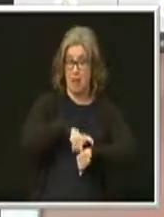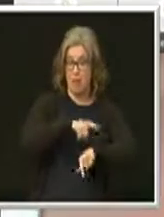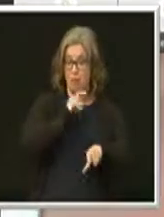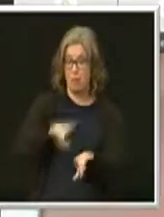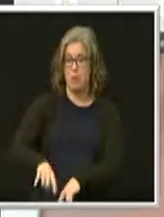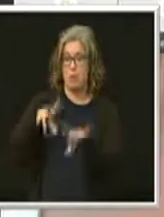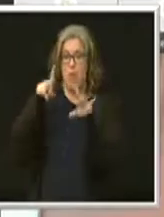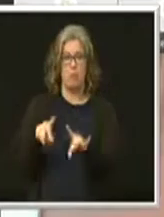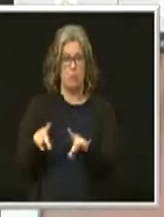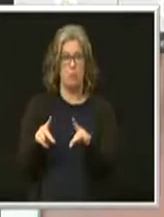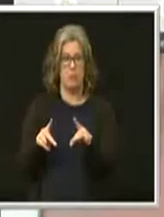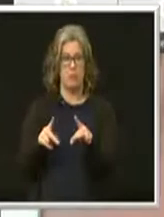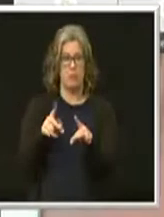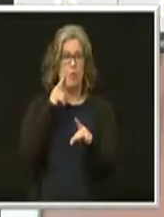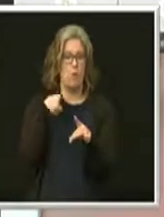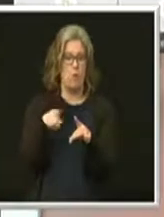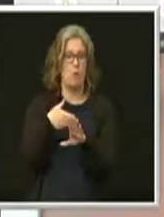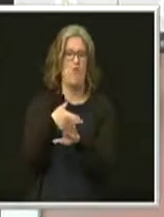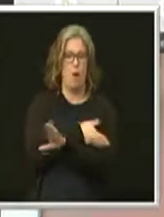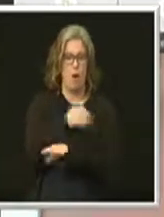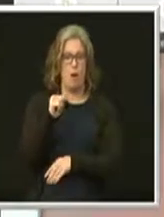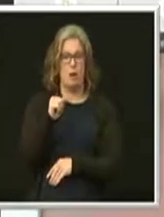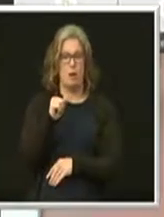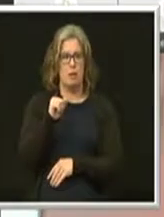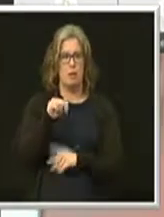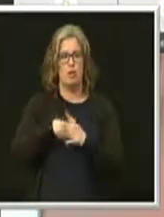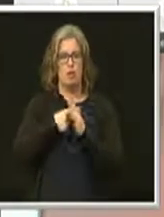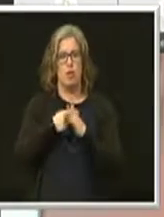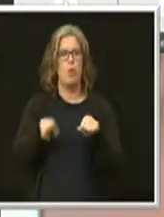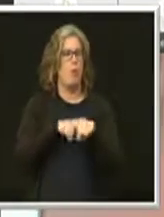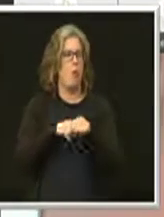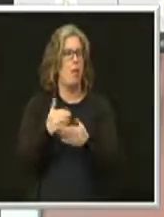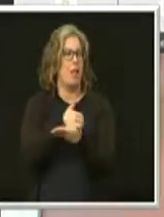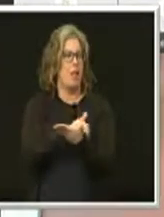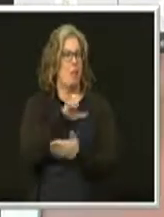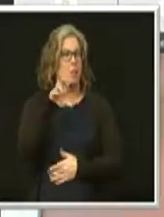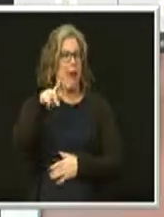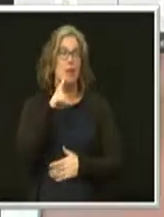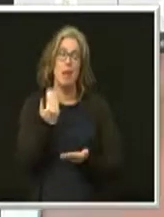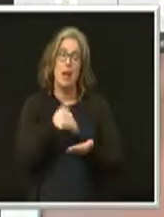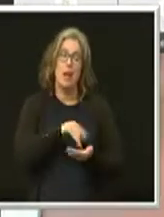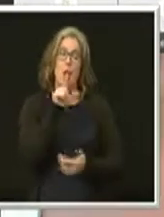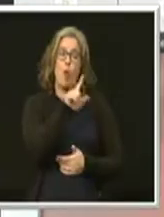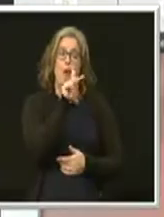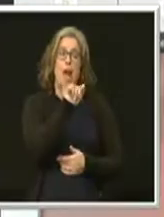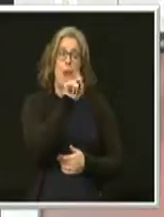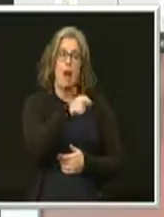that for you before we start normal collection back. So again, go to